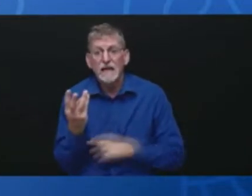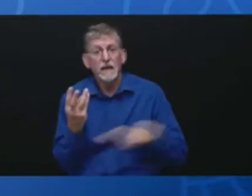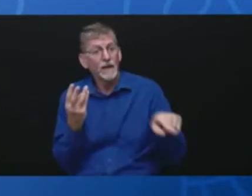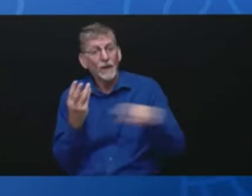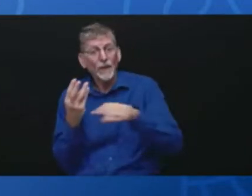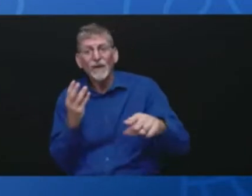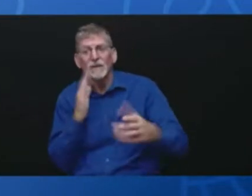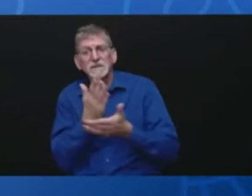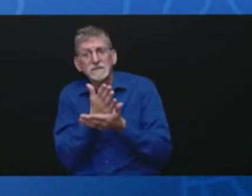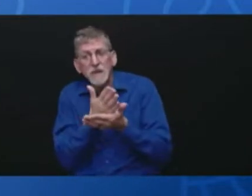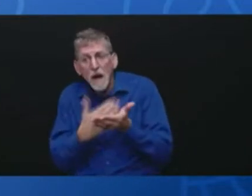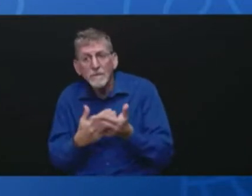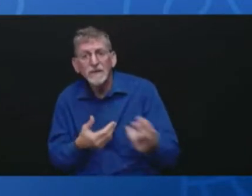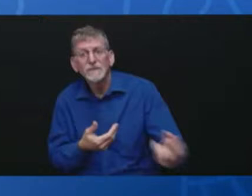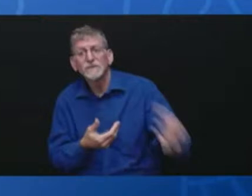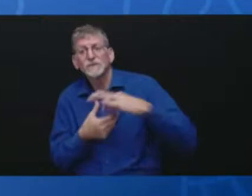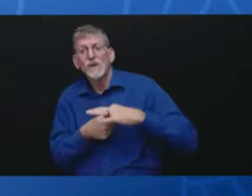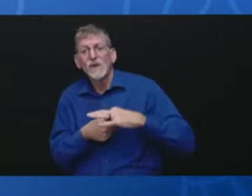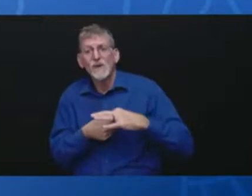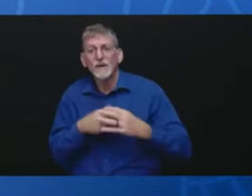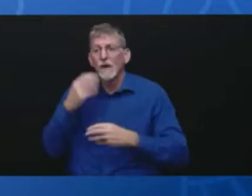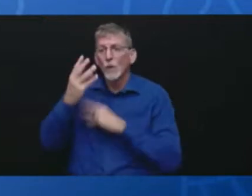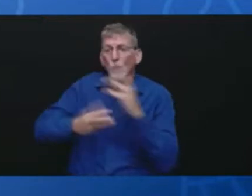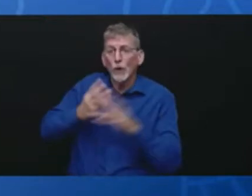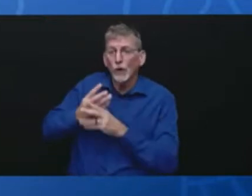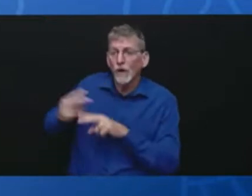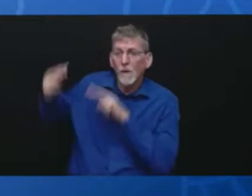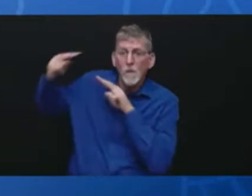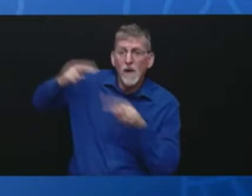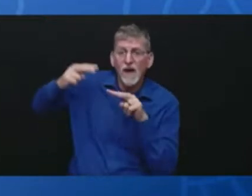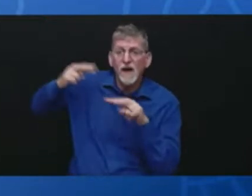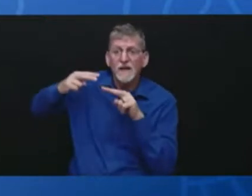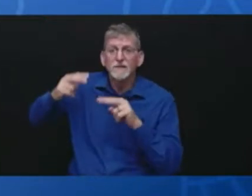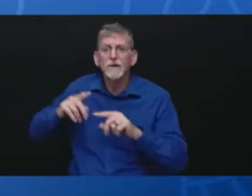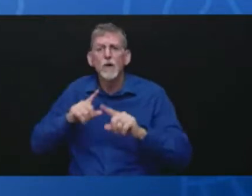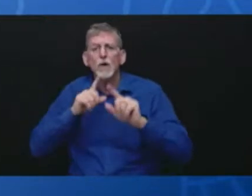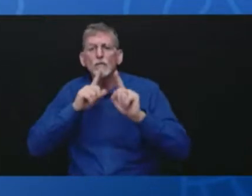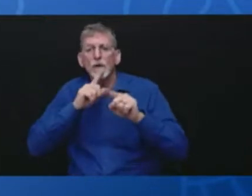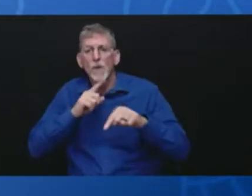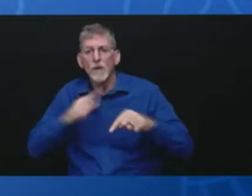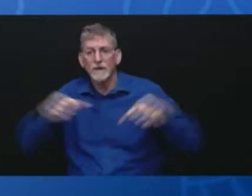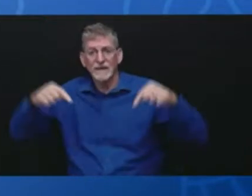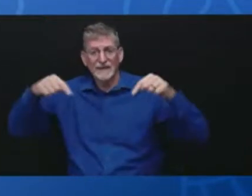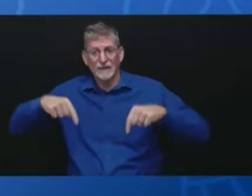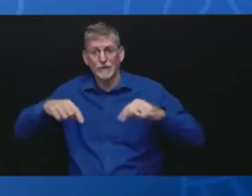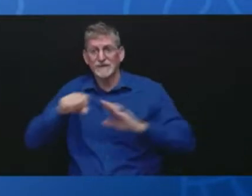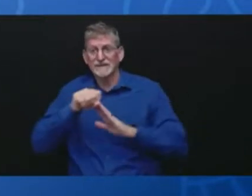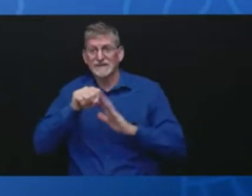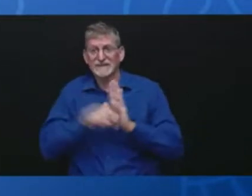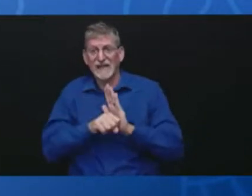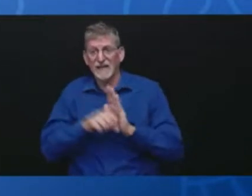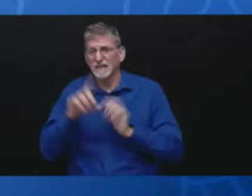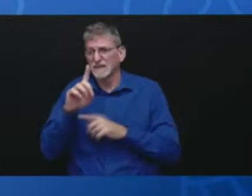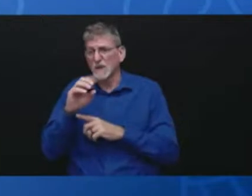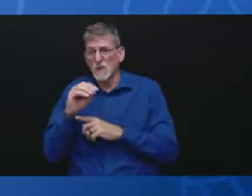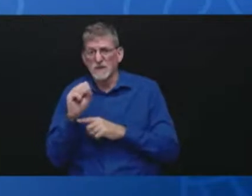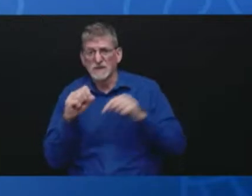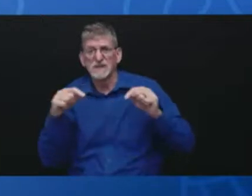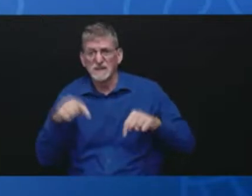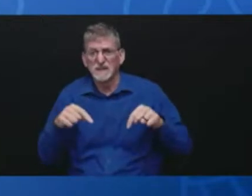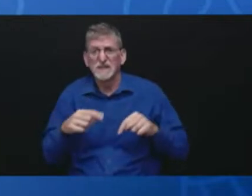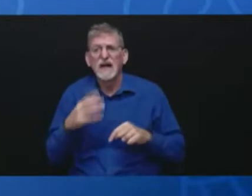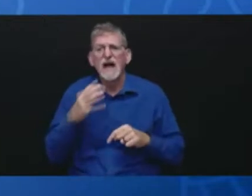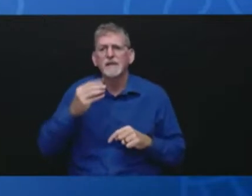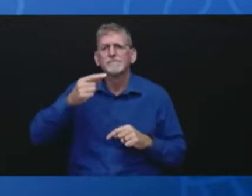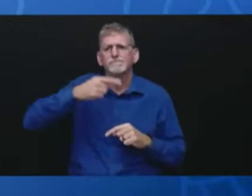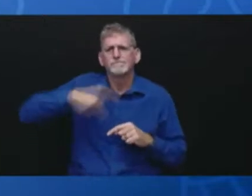around the world watching, we have reporters who are stationed here at the State Department, and their coverage, their beat is the State